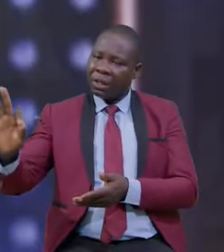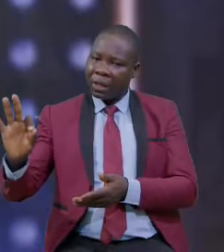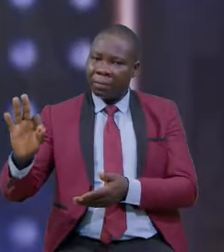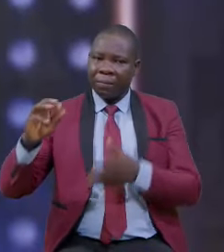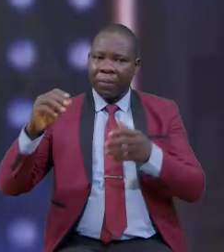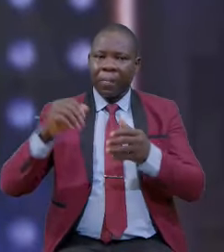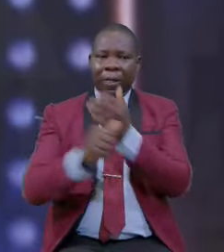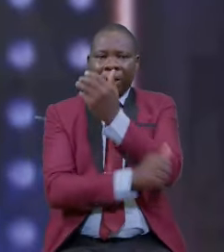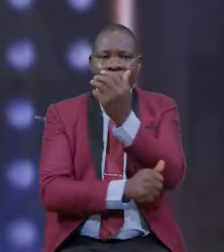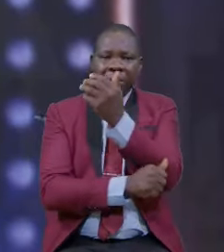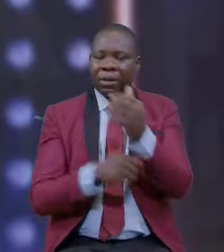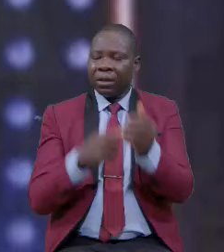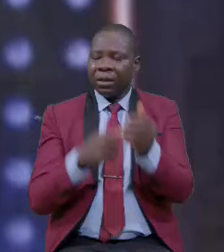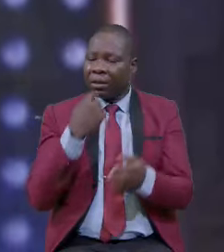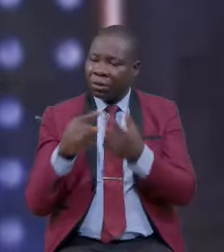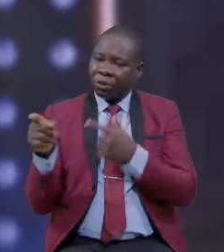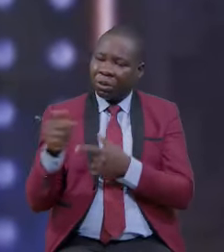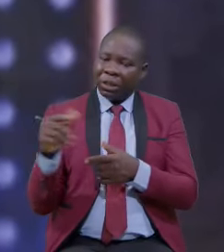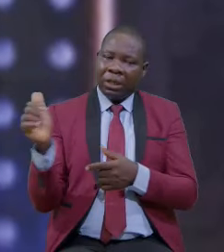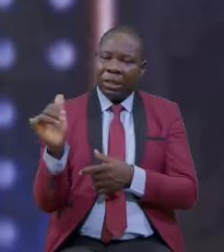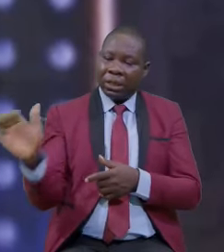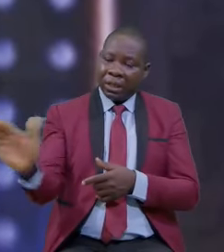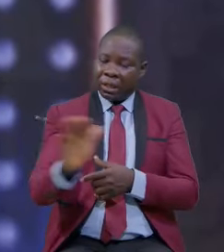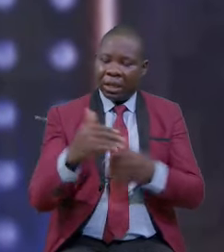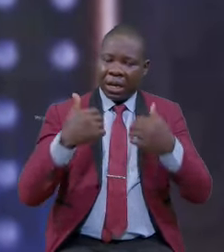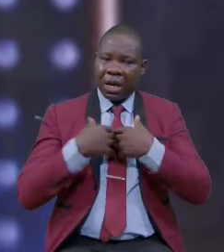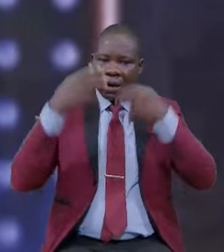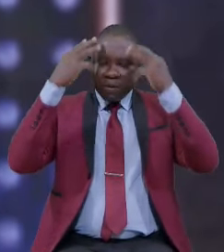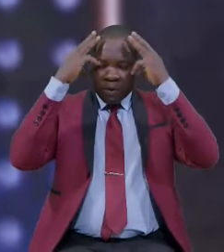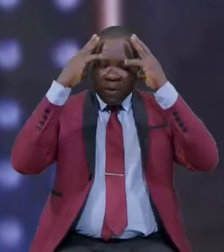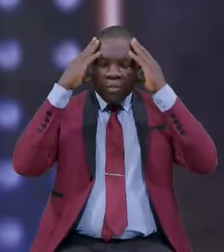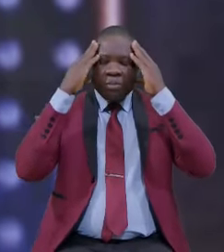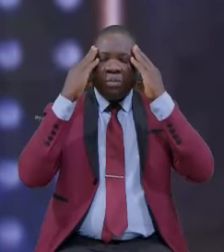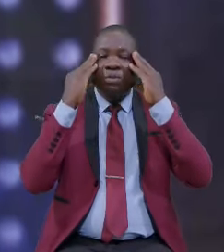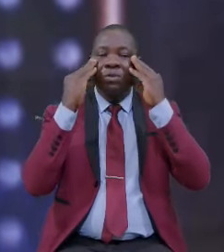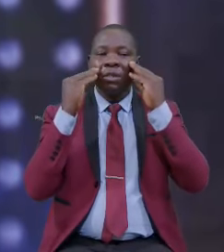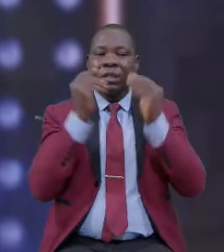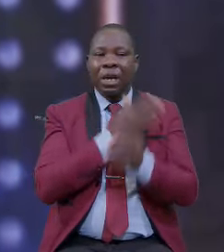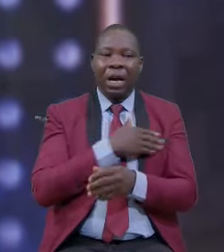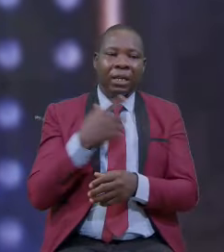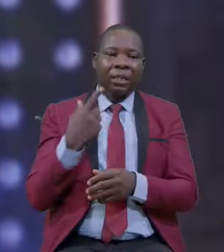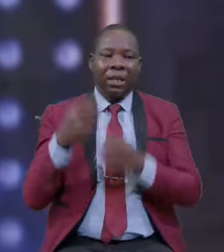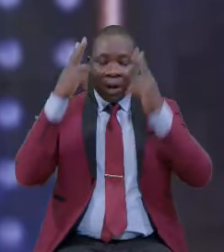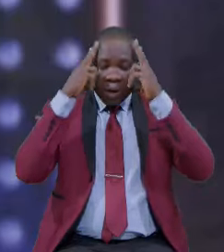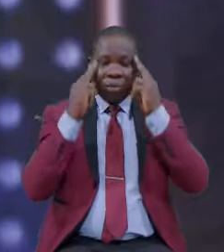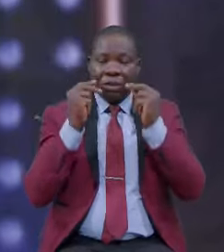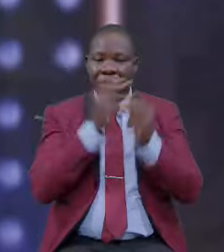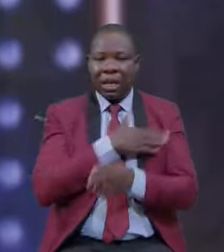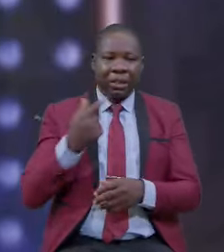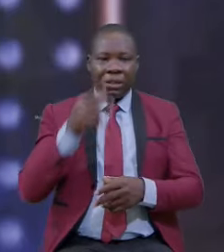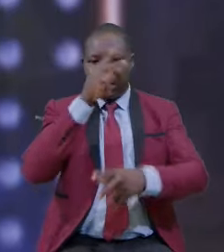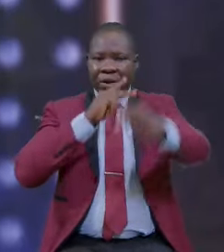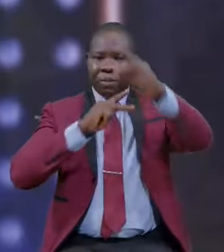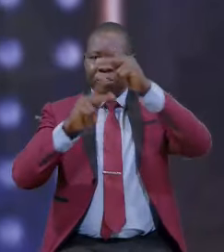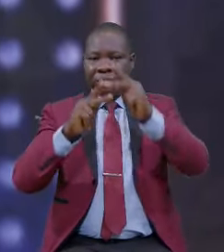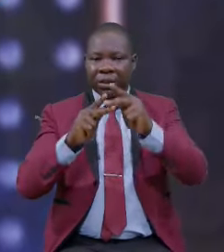the prophets. What does that mean? They have Genesis, Exodus, Leviticus, Numbers, Deuteronomy. They have